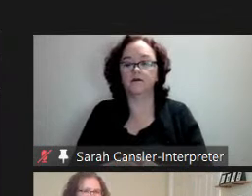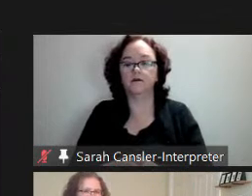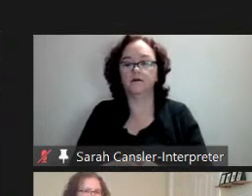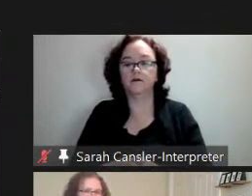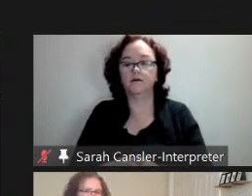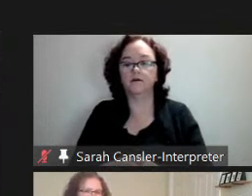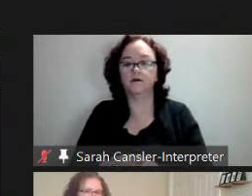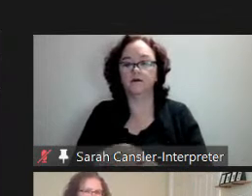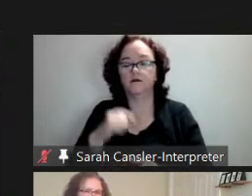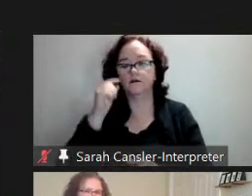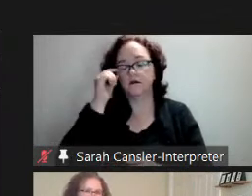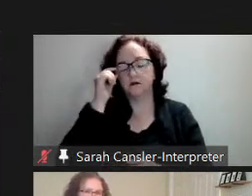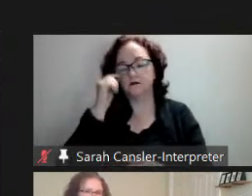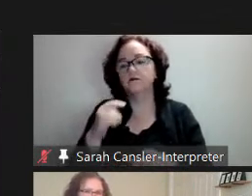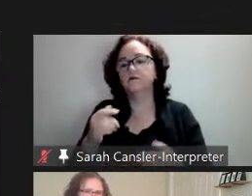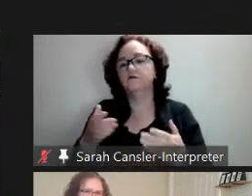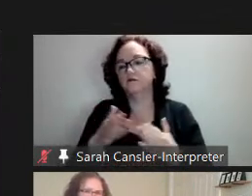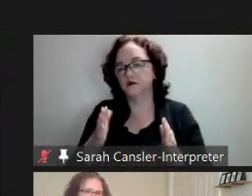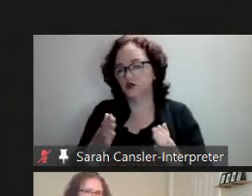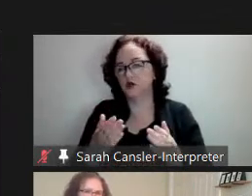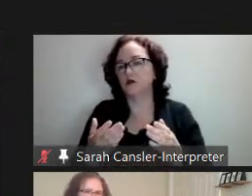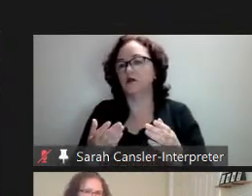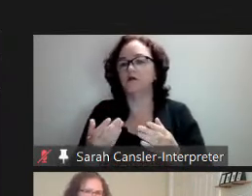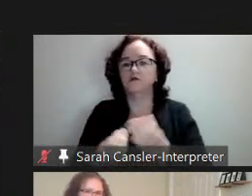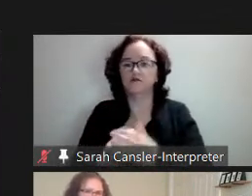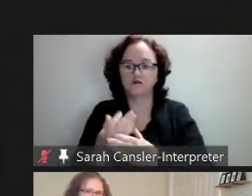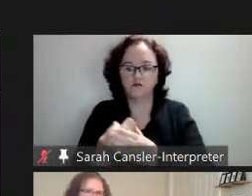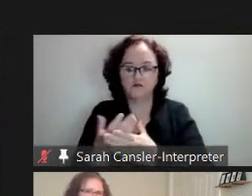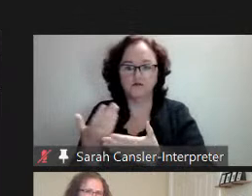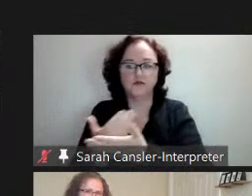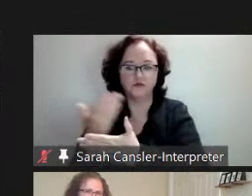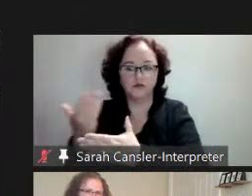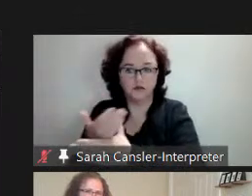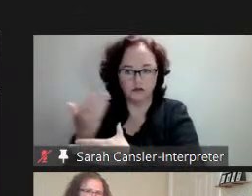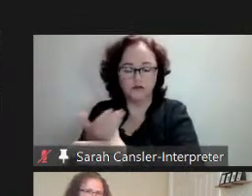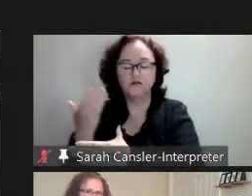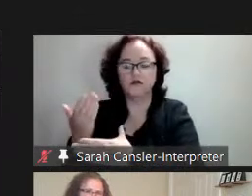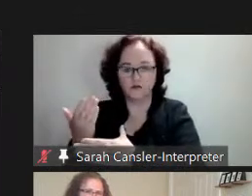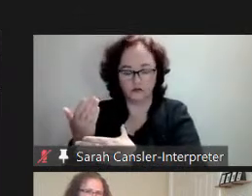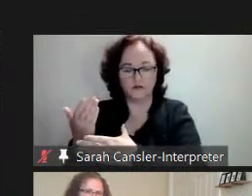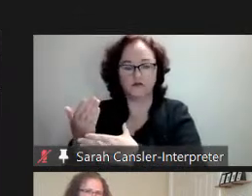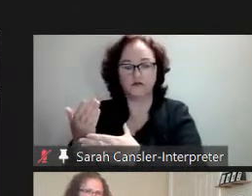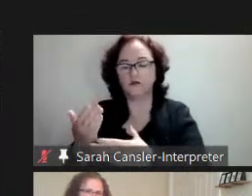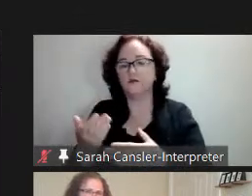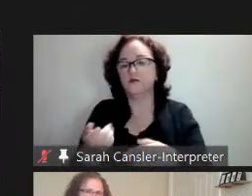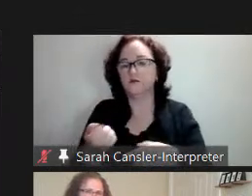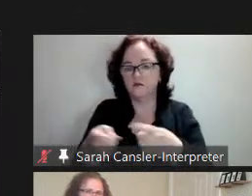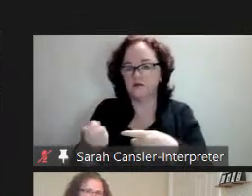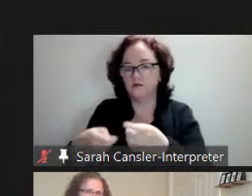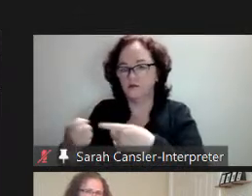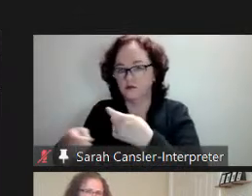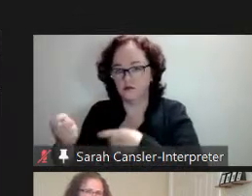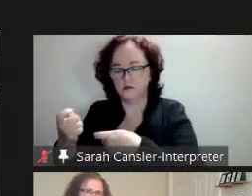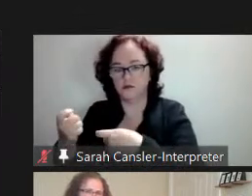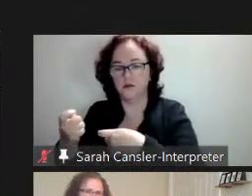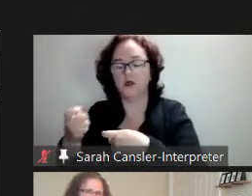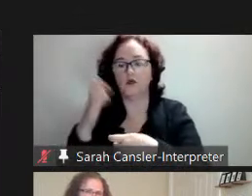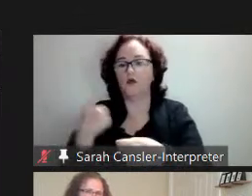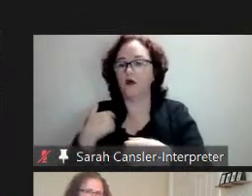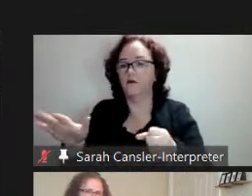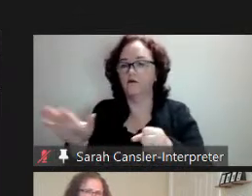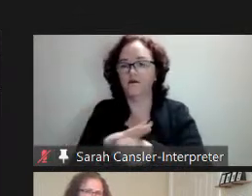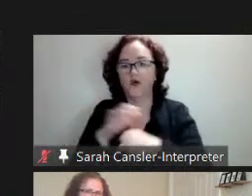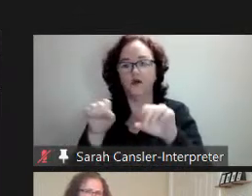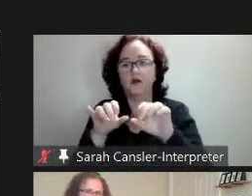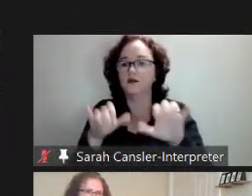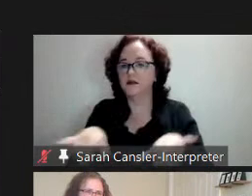general upgrades in the station, as the elevated station is totally being replaced, it will be upgraded to have full standard CTA